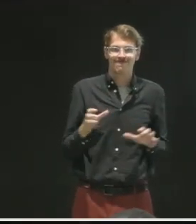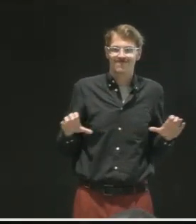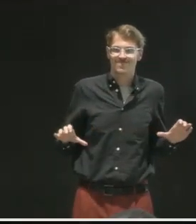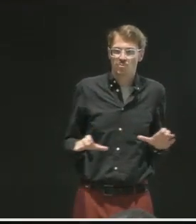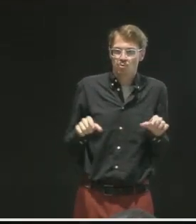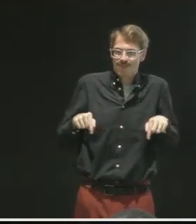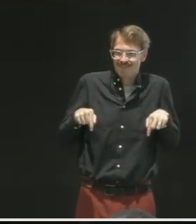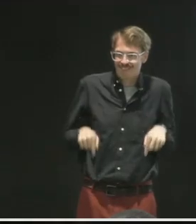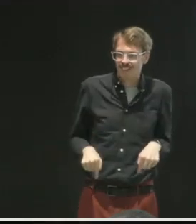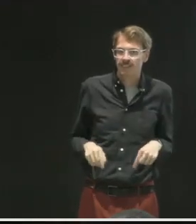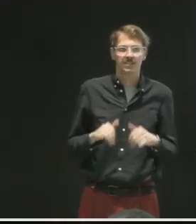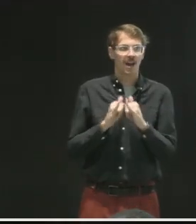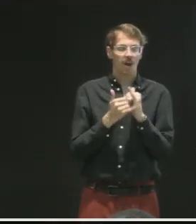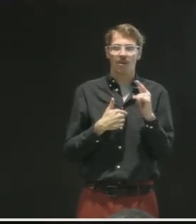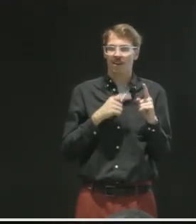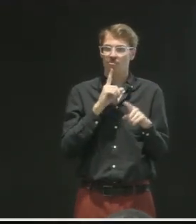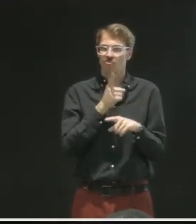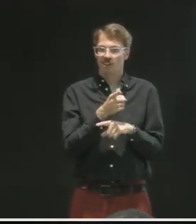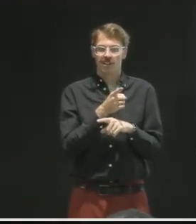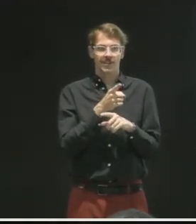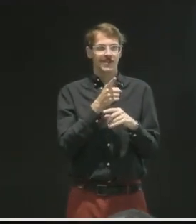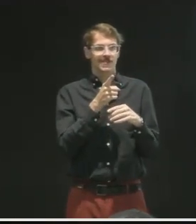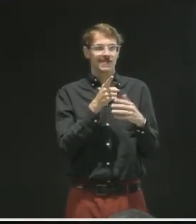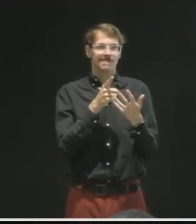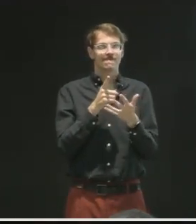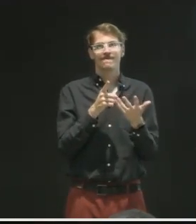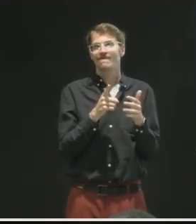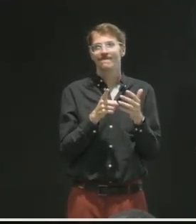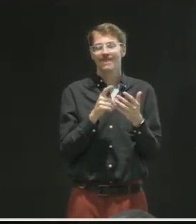really be able to mainstream gender